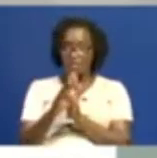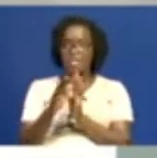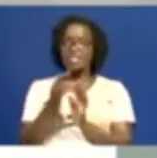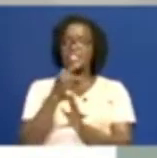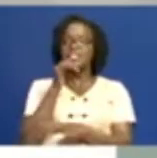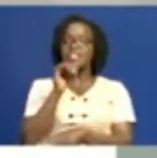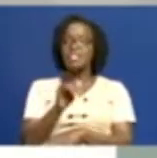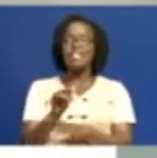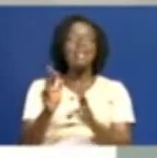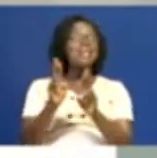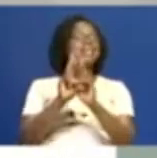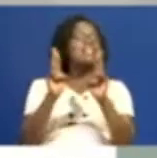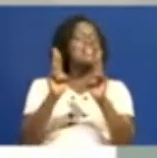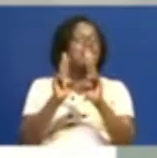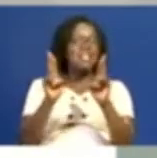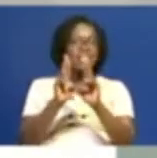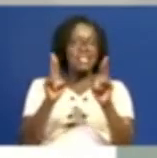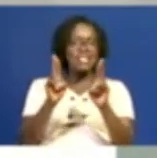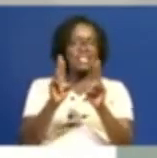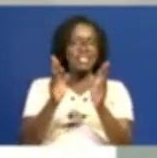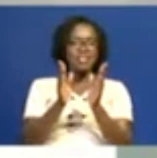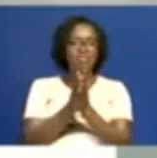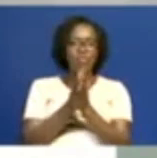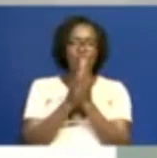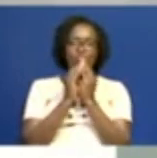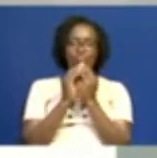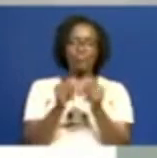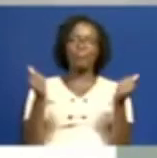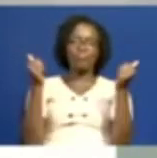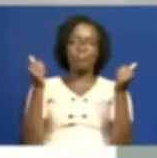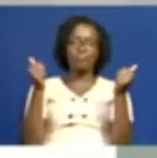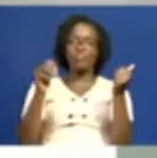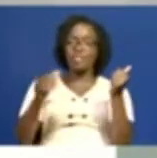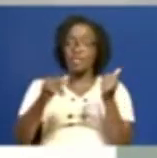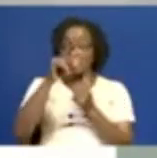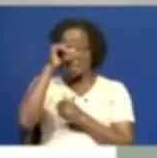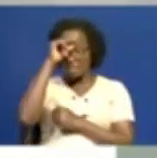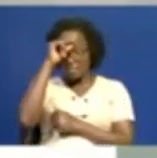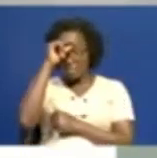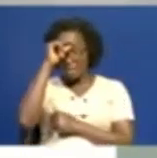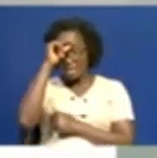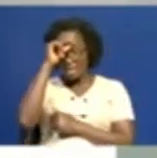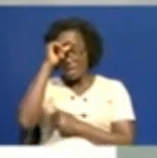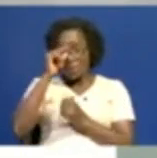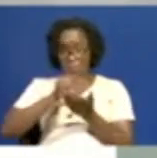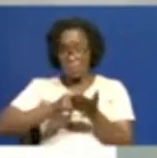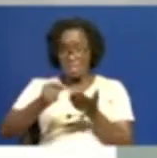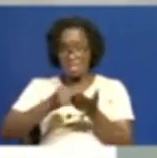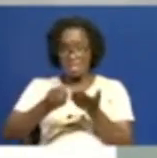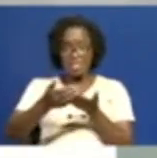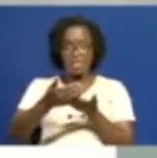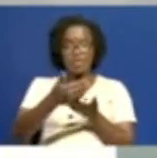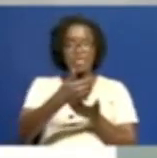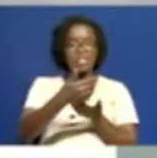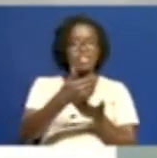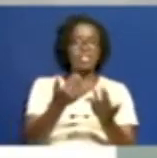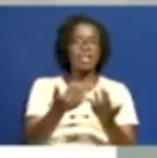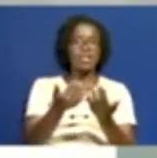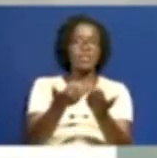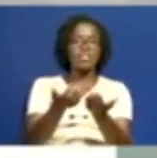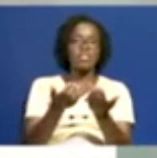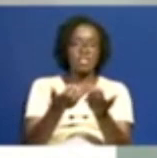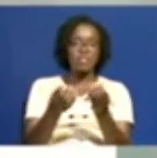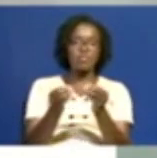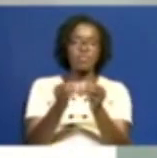Mwangaza, is ready for a dissolution of the county government with the signature collection exercise needed to